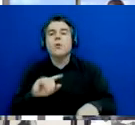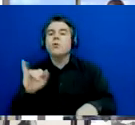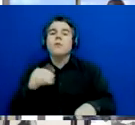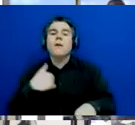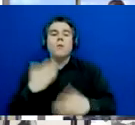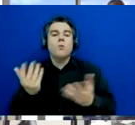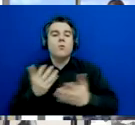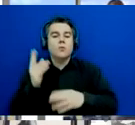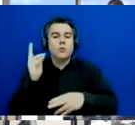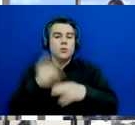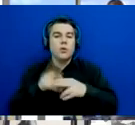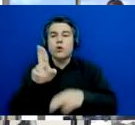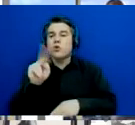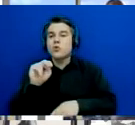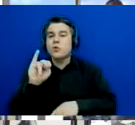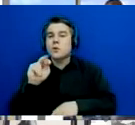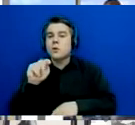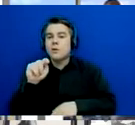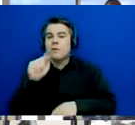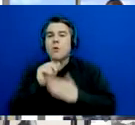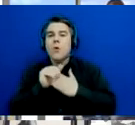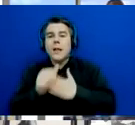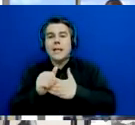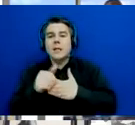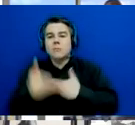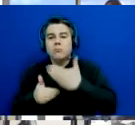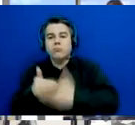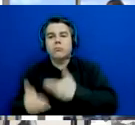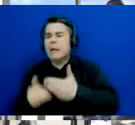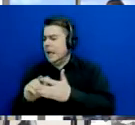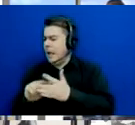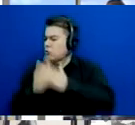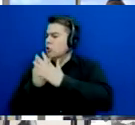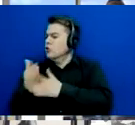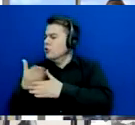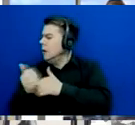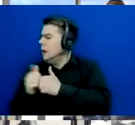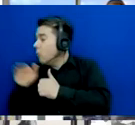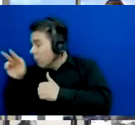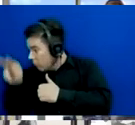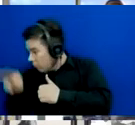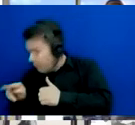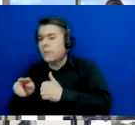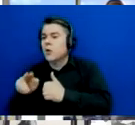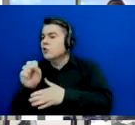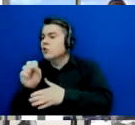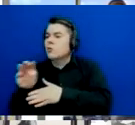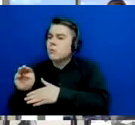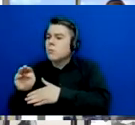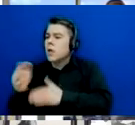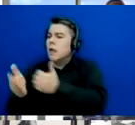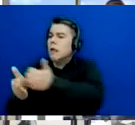units that will guide you through certain steps. So how do I start sharing? How do I use social media to my advantage? All those things